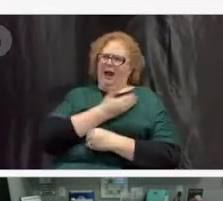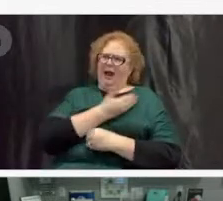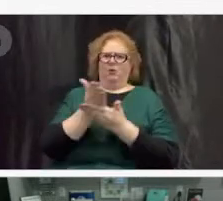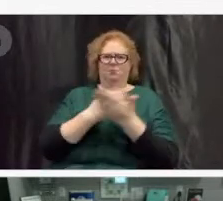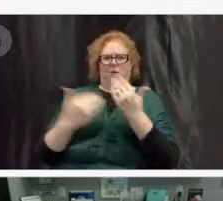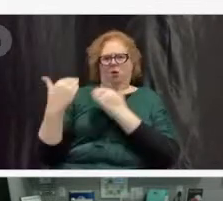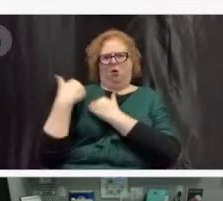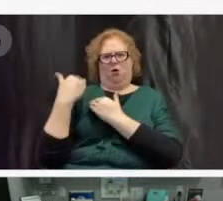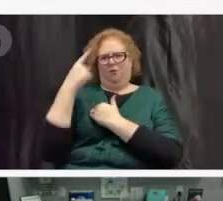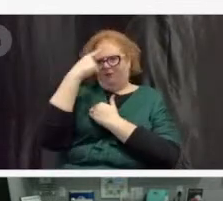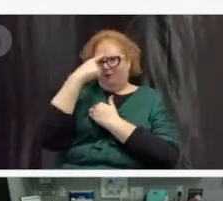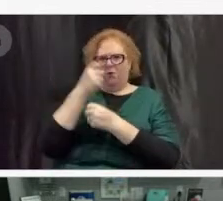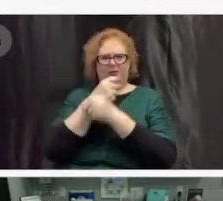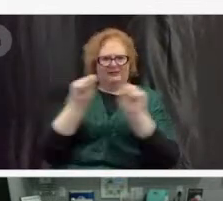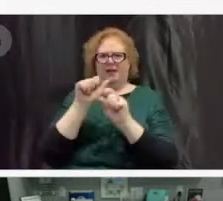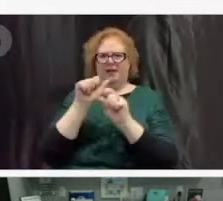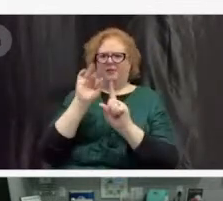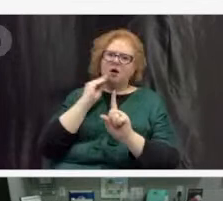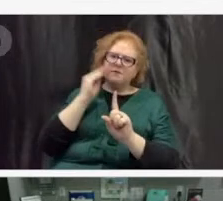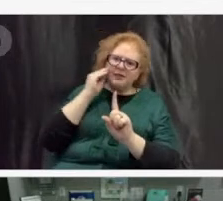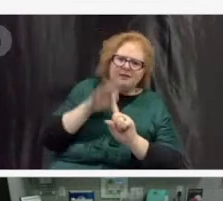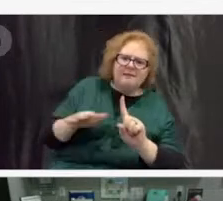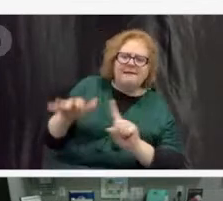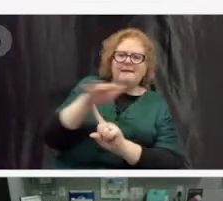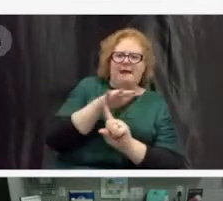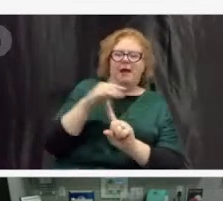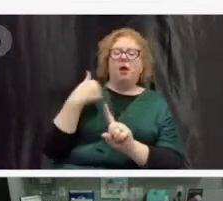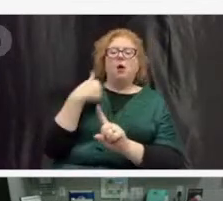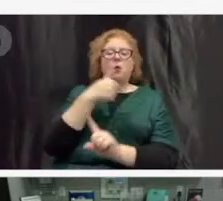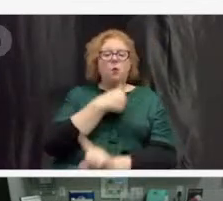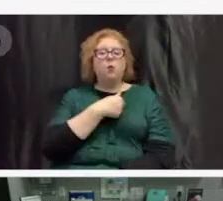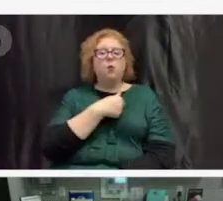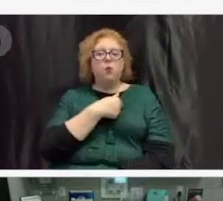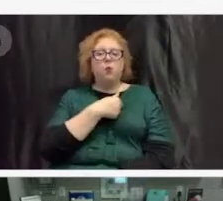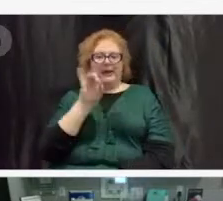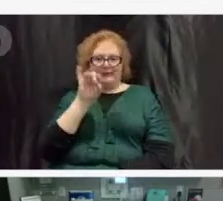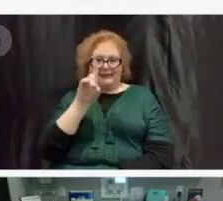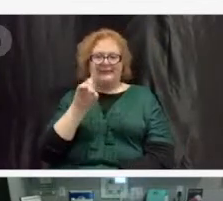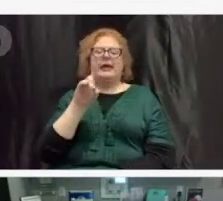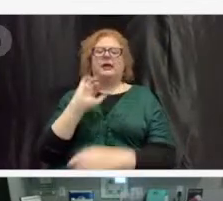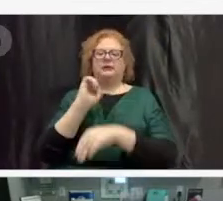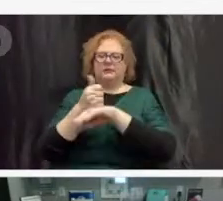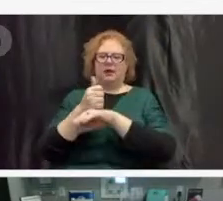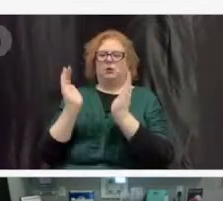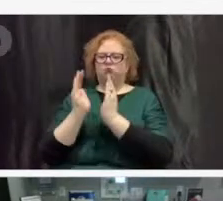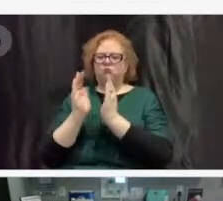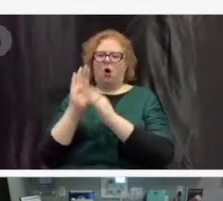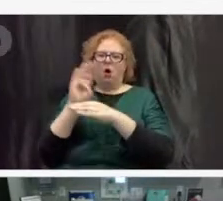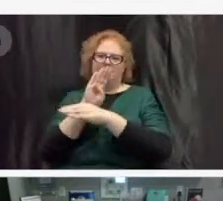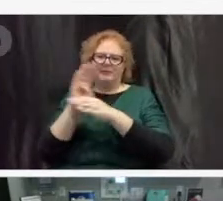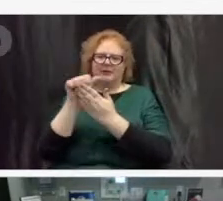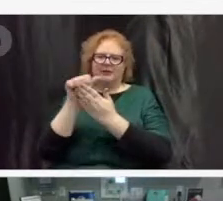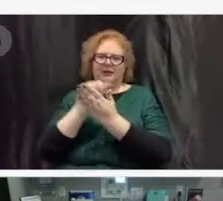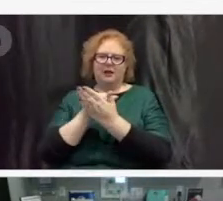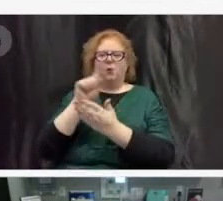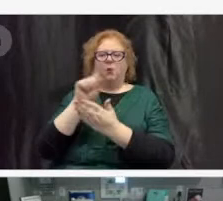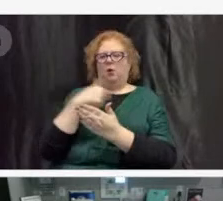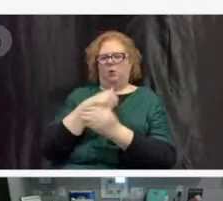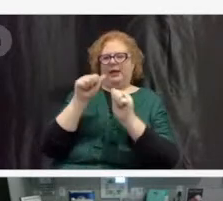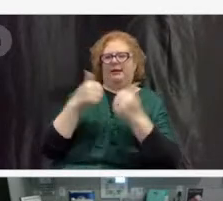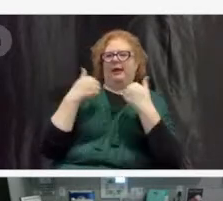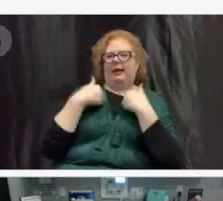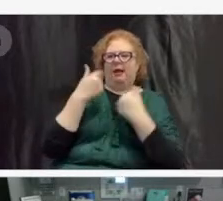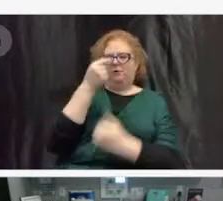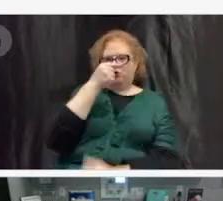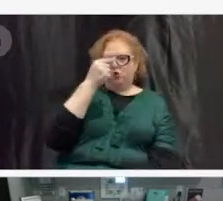more about the neighborhood and our processes, we have opted to create a Google business account that will allow us to provide a Google Maps placement. This